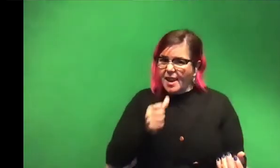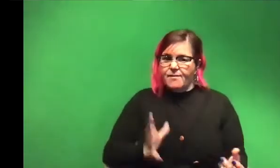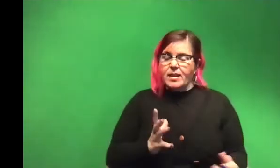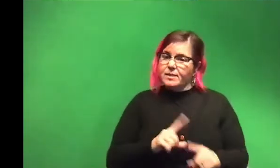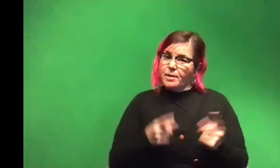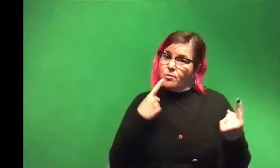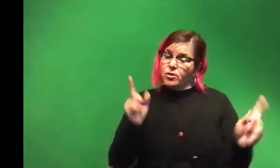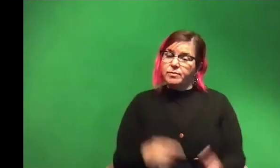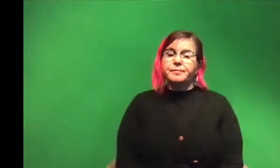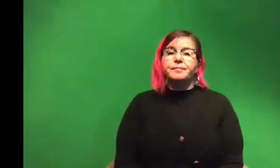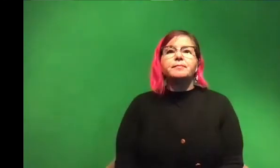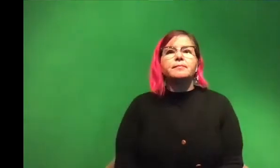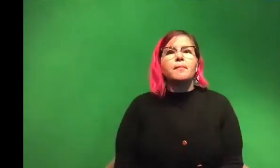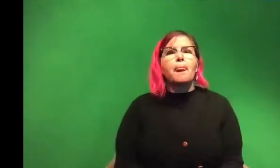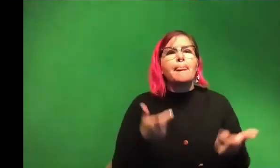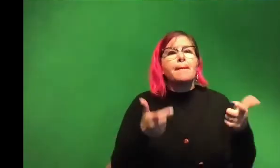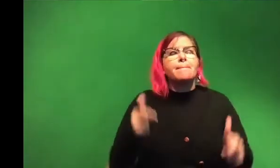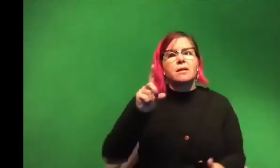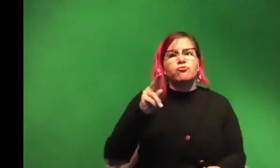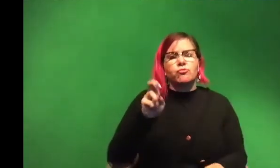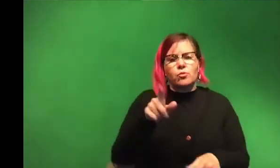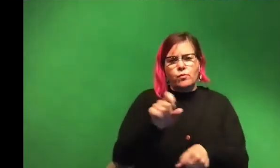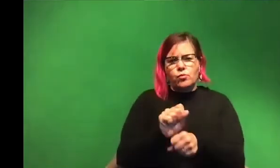totally. What's the biggest drone you've ever worked with?